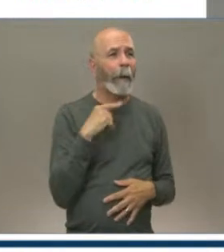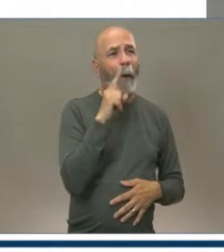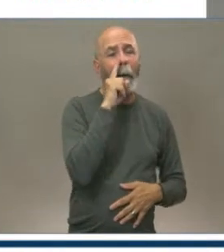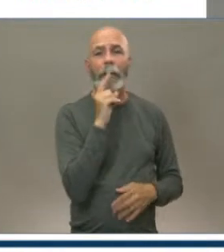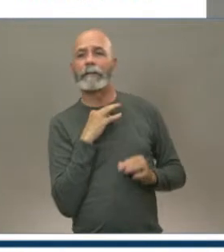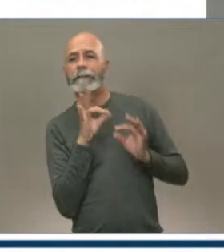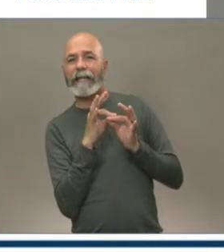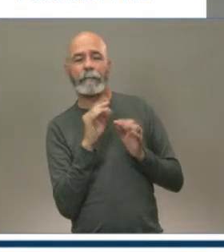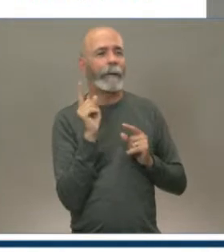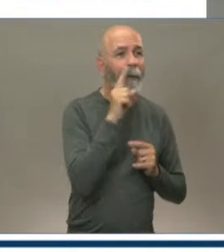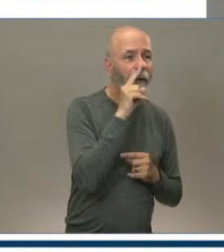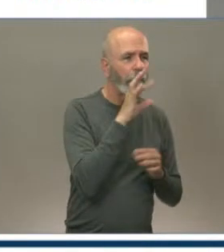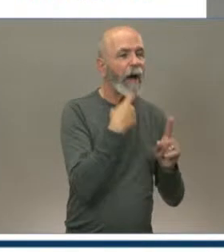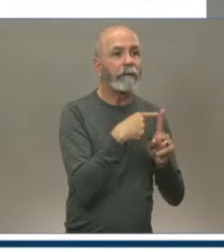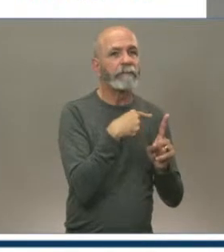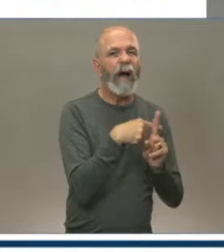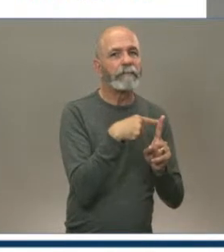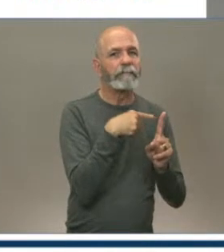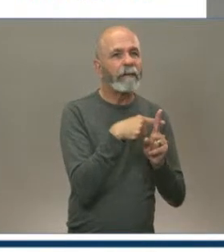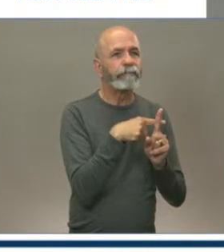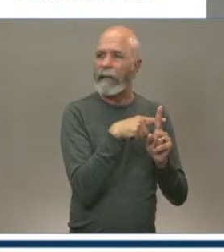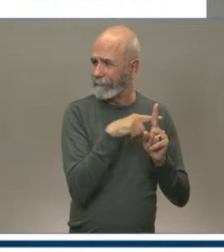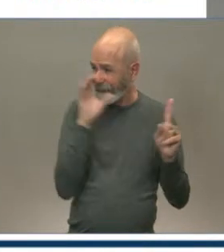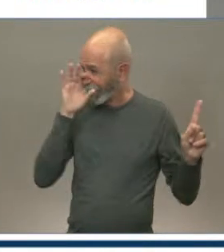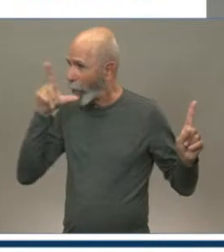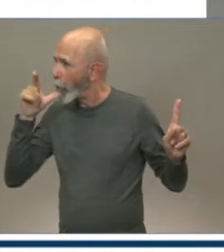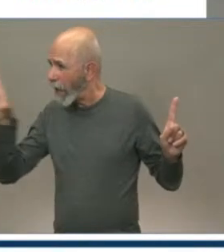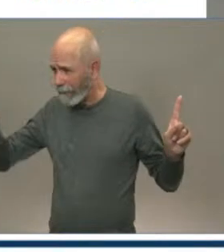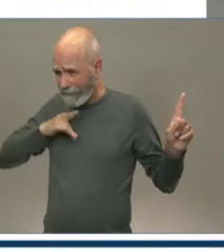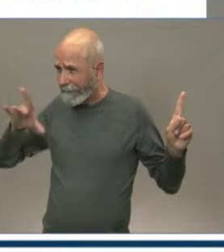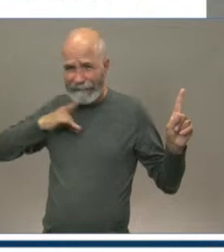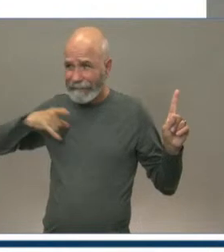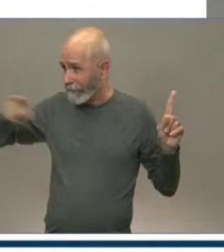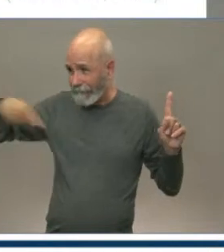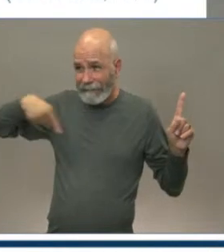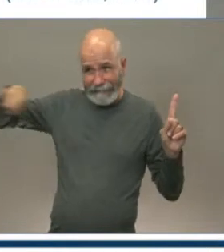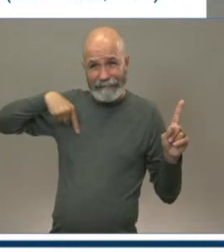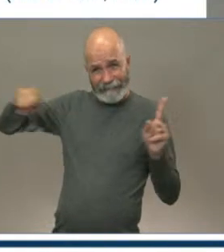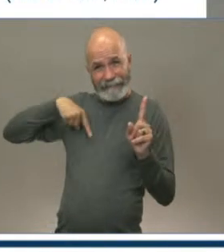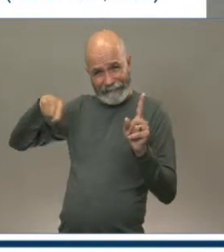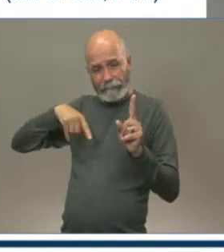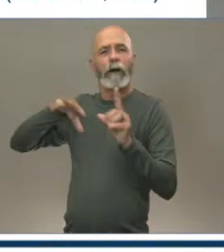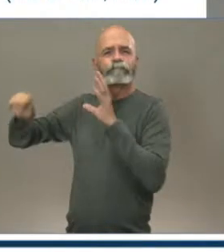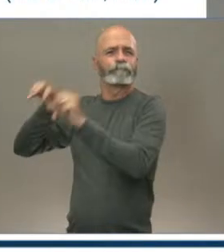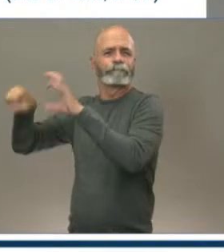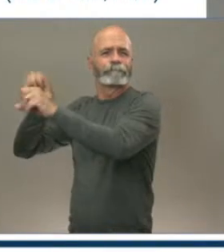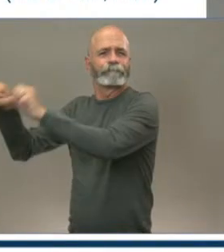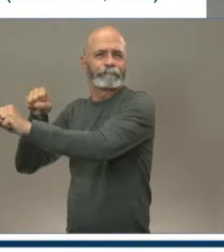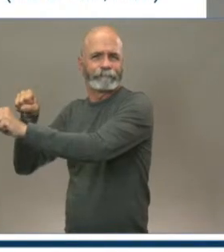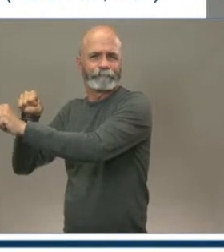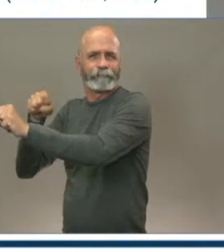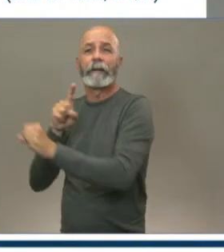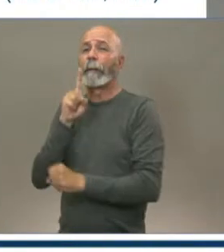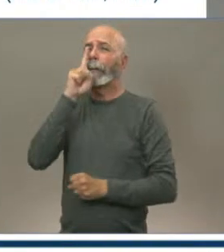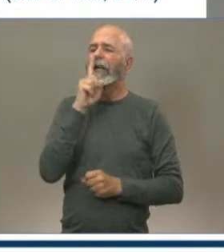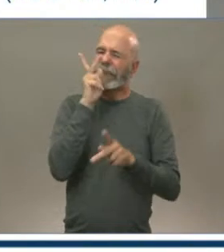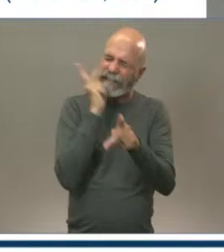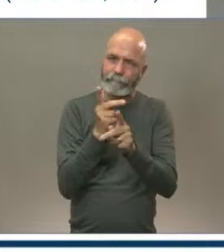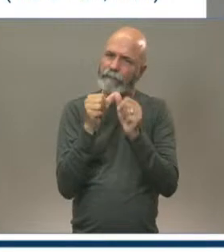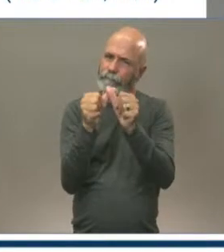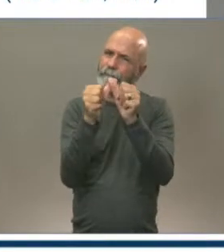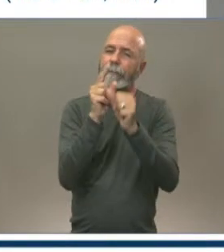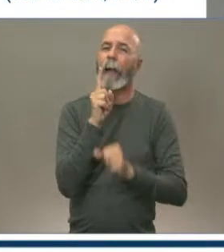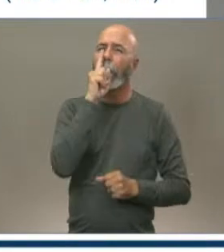spread. So please get tested and do it regularly. If you're sick or a known